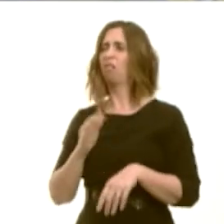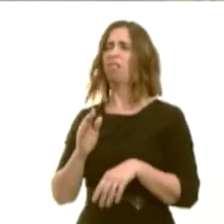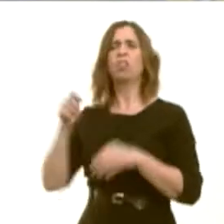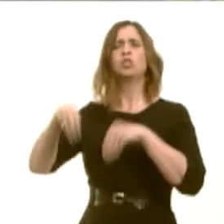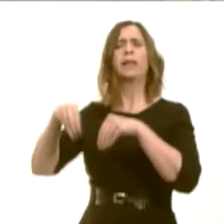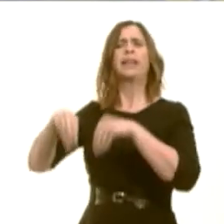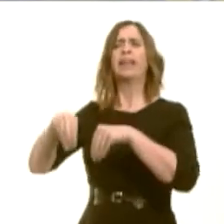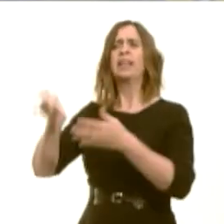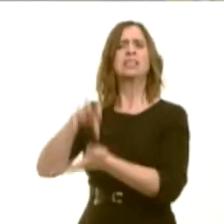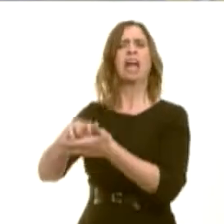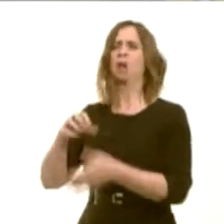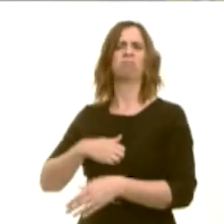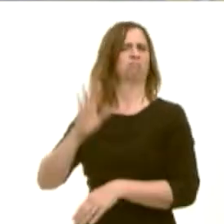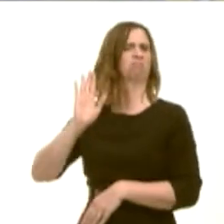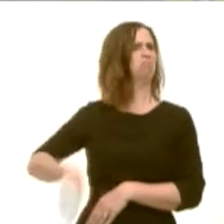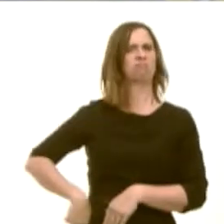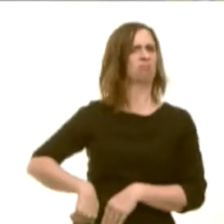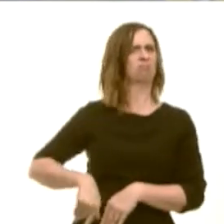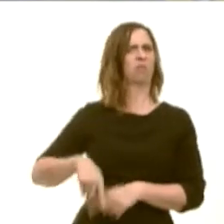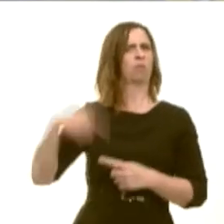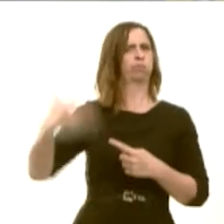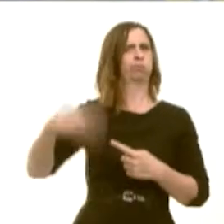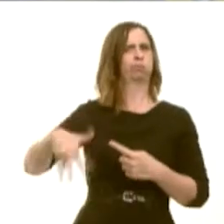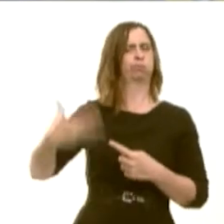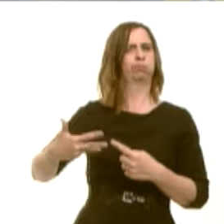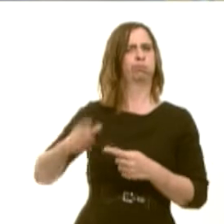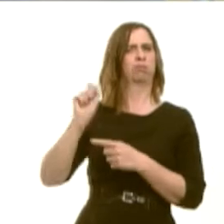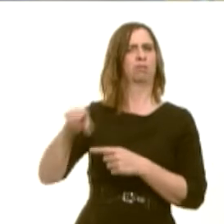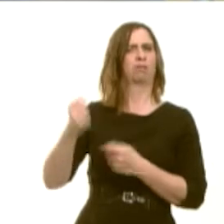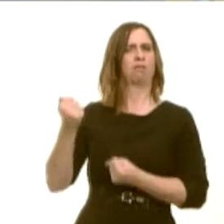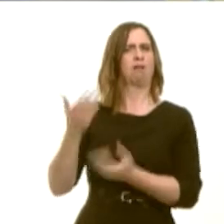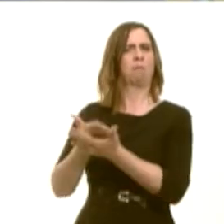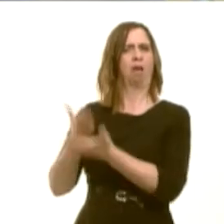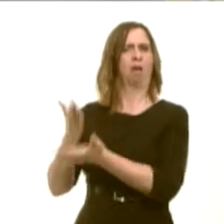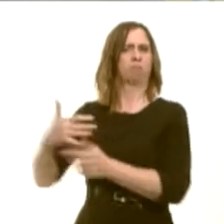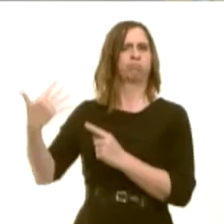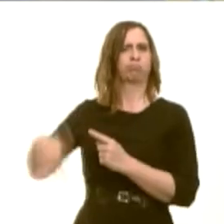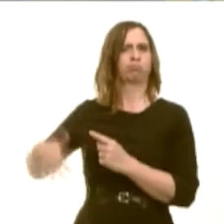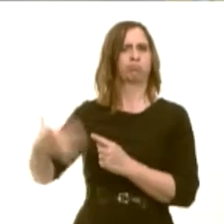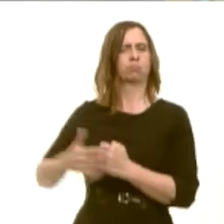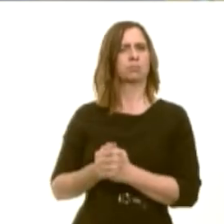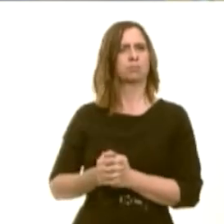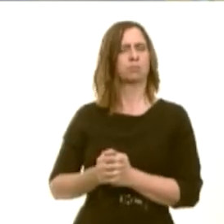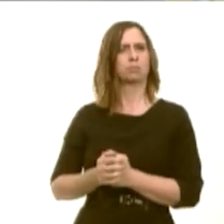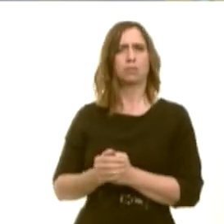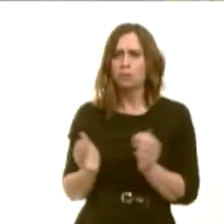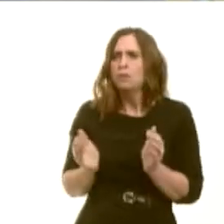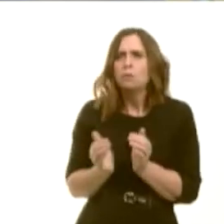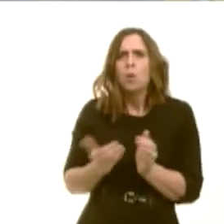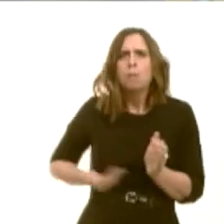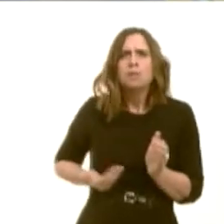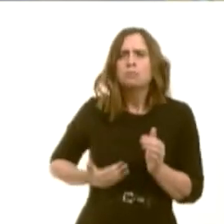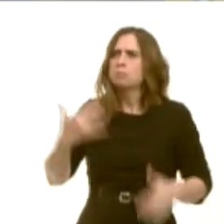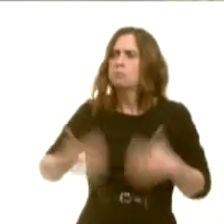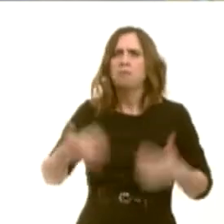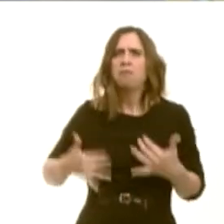do their shopping because fees for parking have increased in the town centre. And what are you telling small businesses who are suffering in light of the